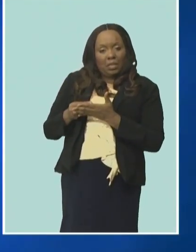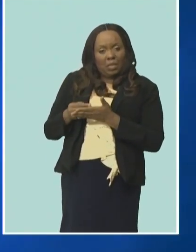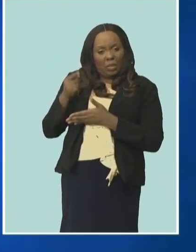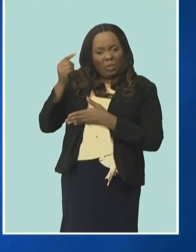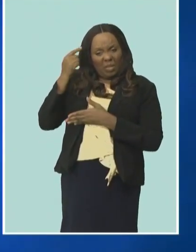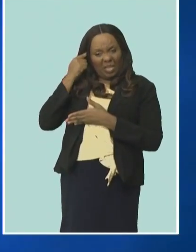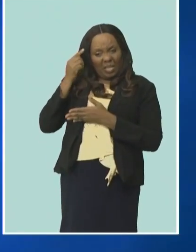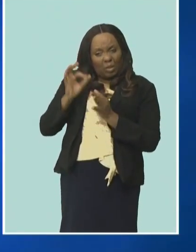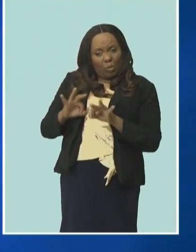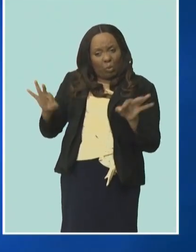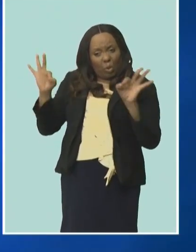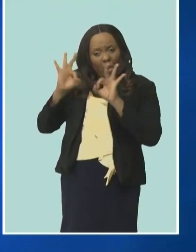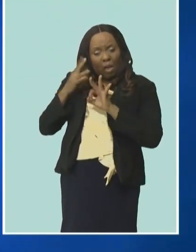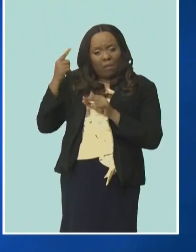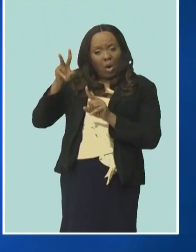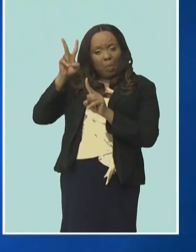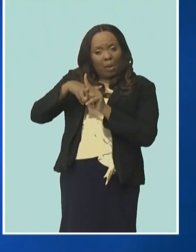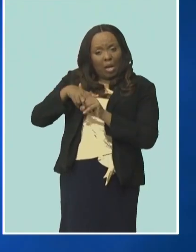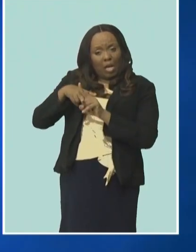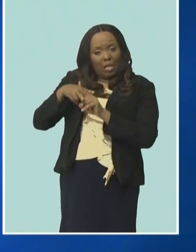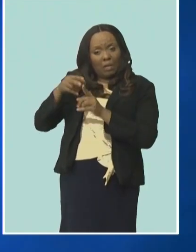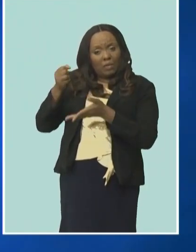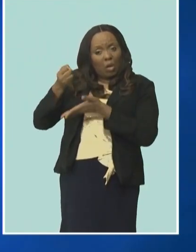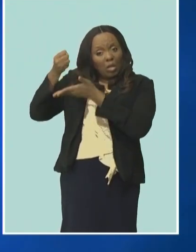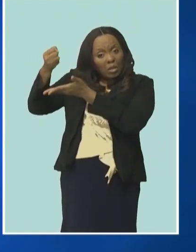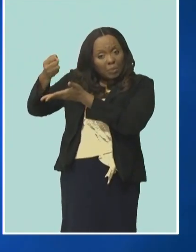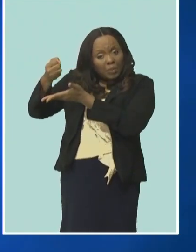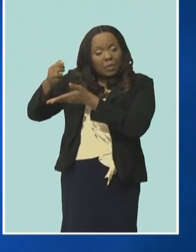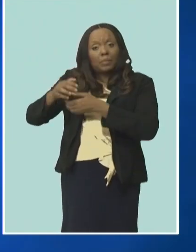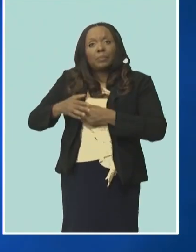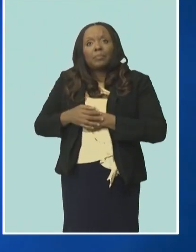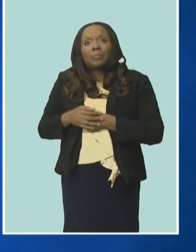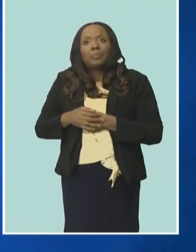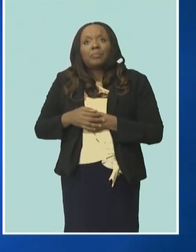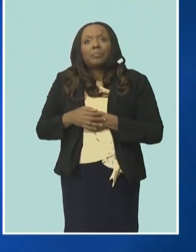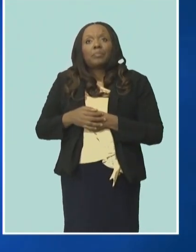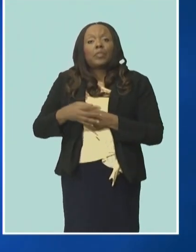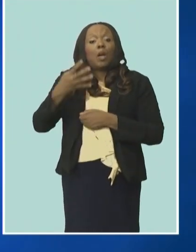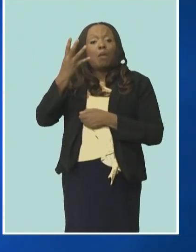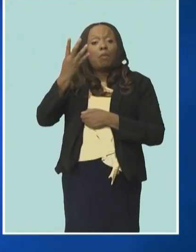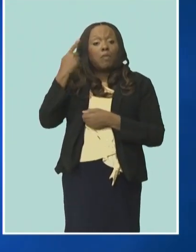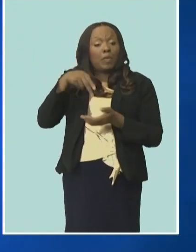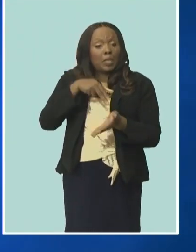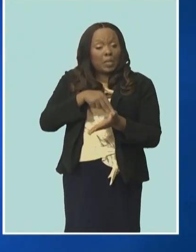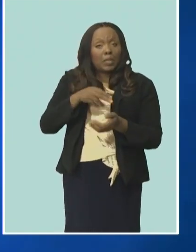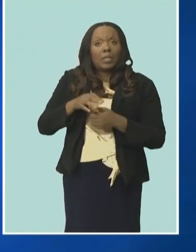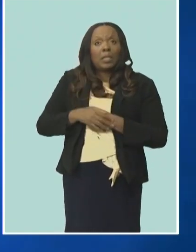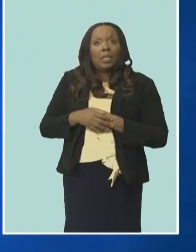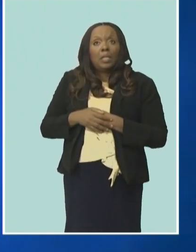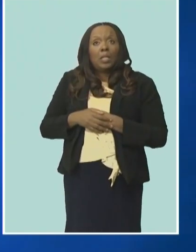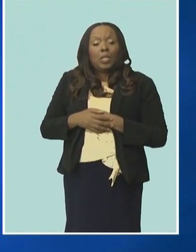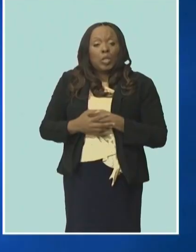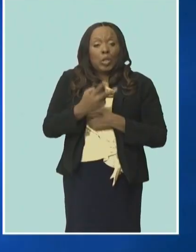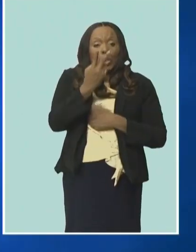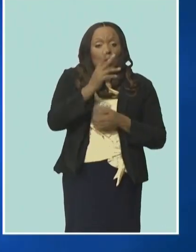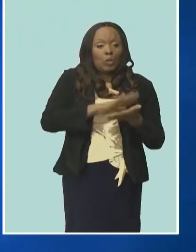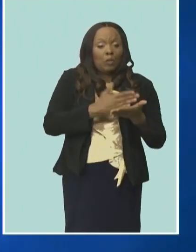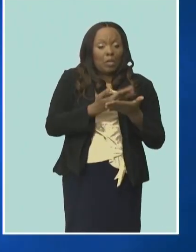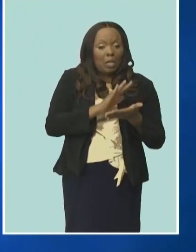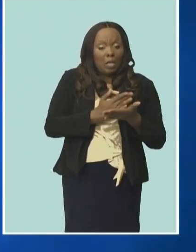going after? There are 4 scholarships available for general nursing and 2 each for culinary